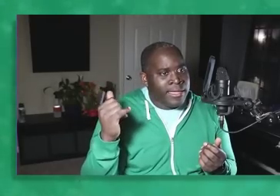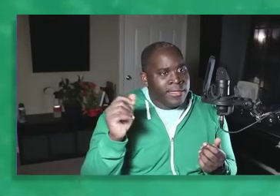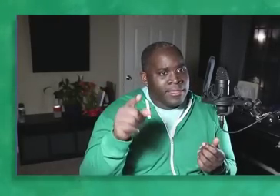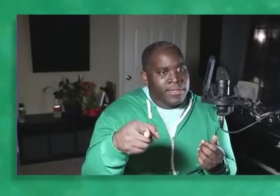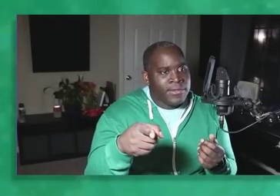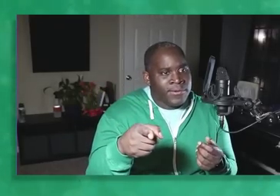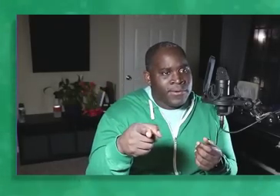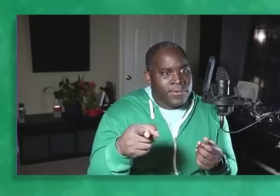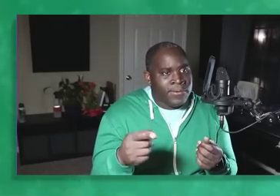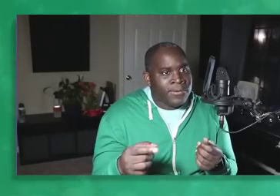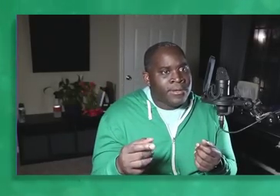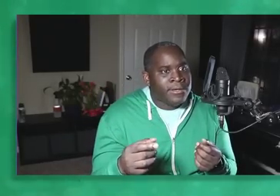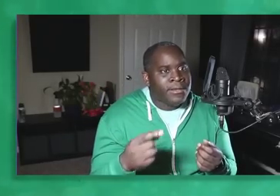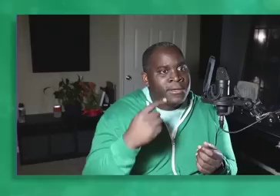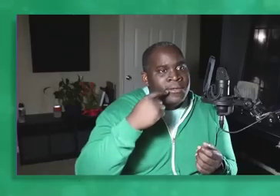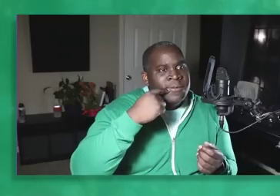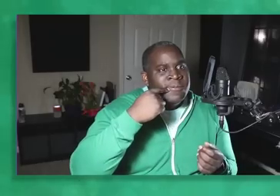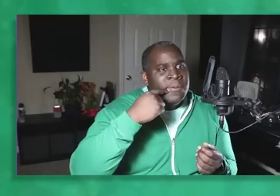Why you